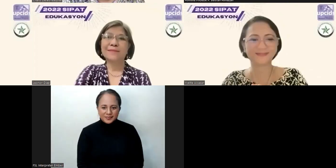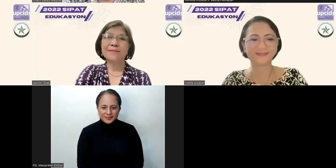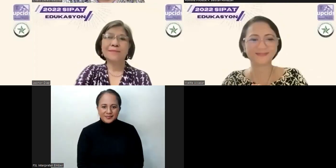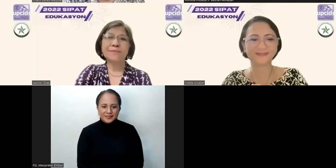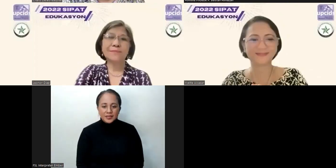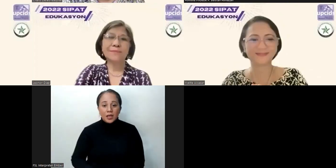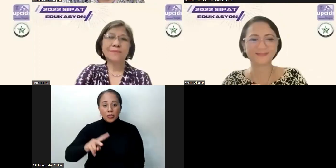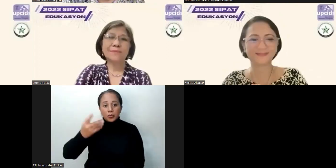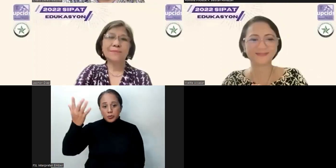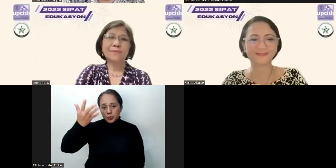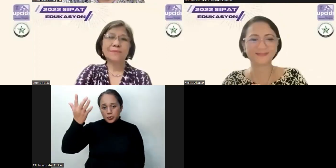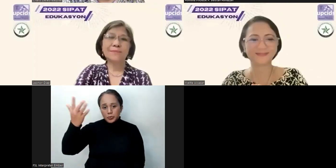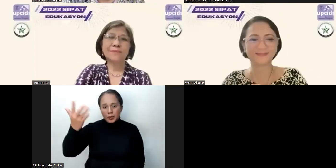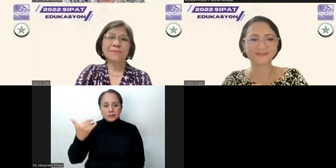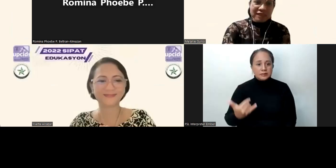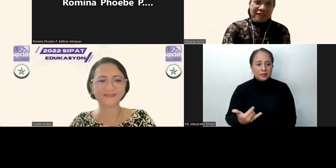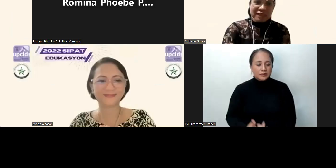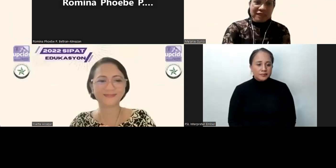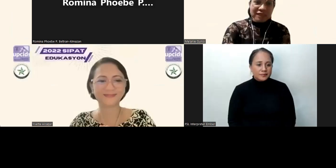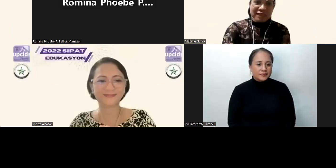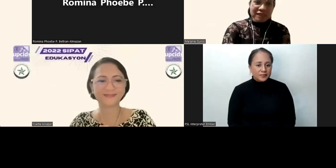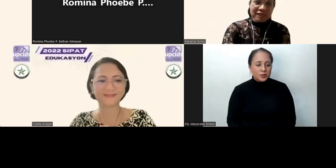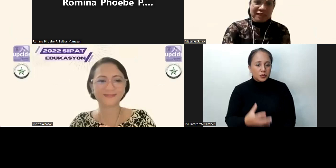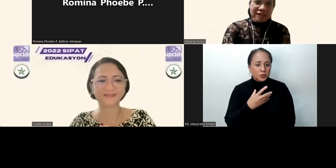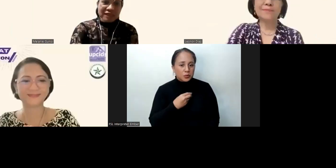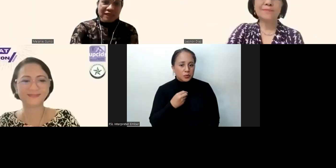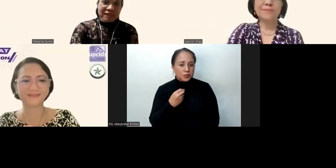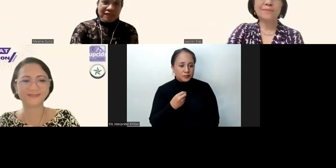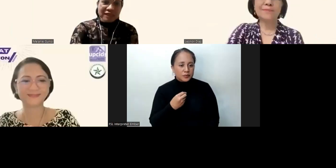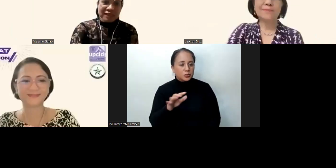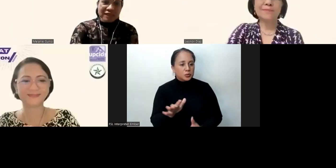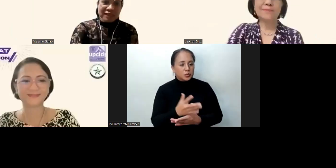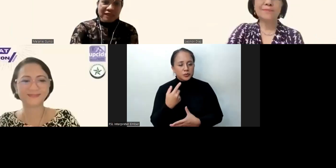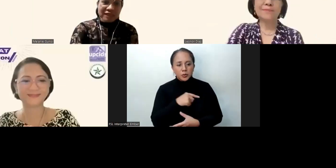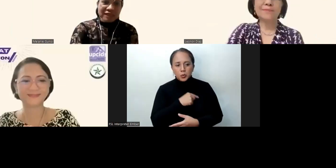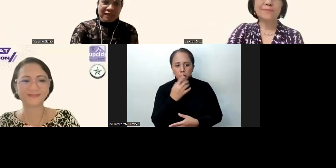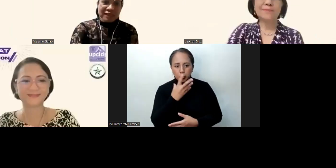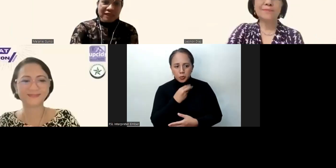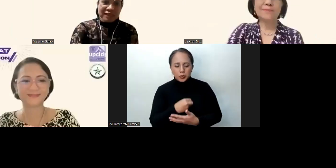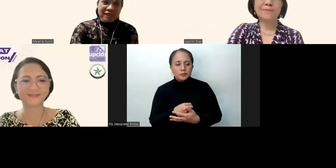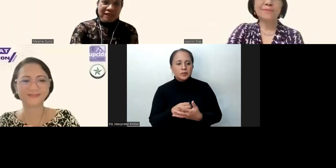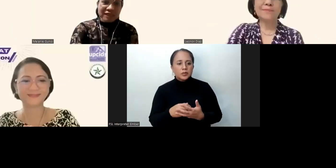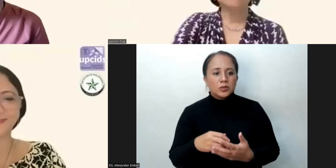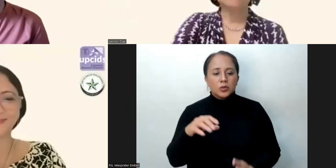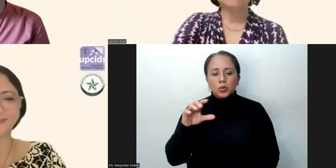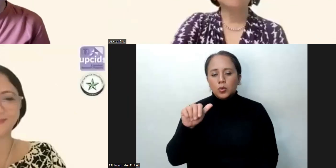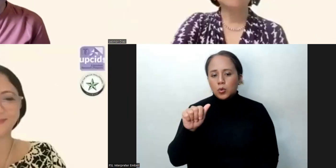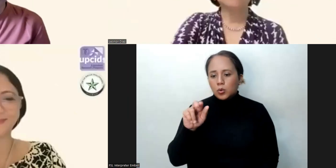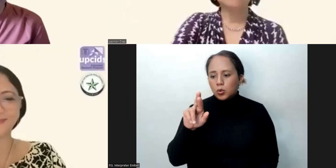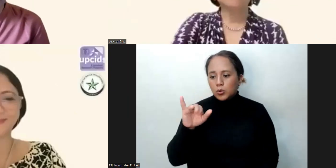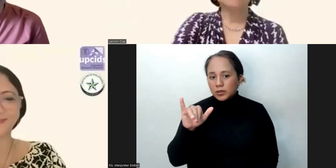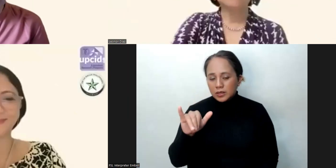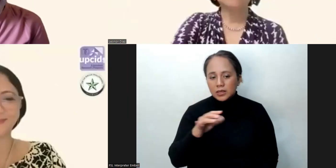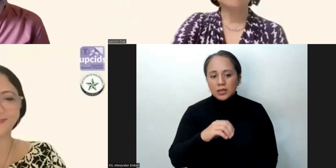Our third presentation, in the meantime, is going to be shared with us by Sir Audrey Morallo,